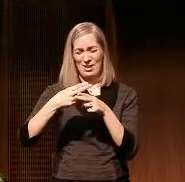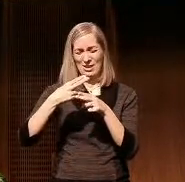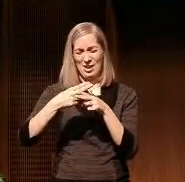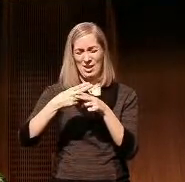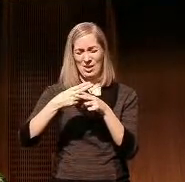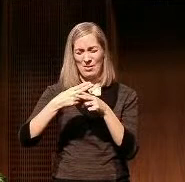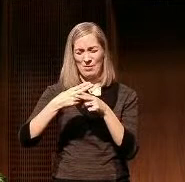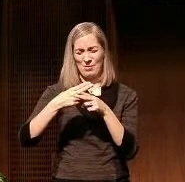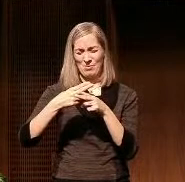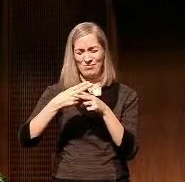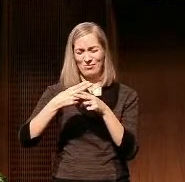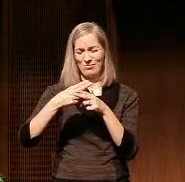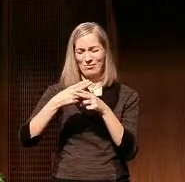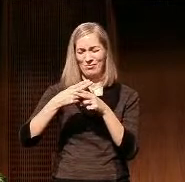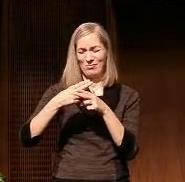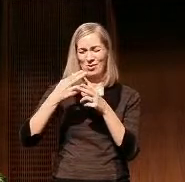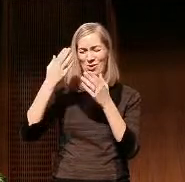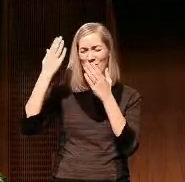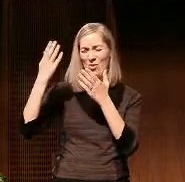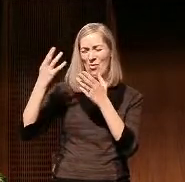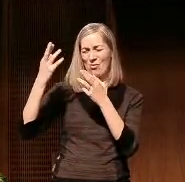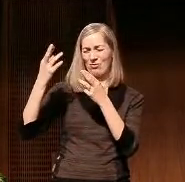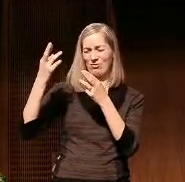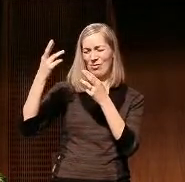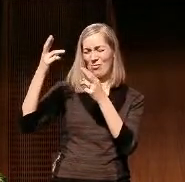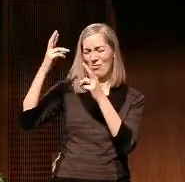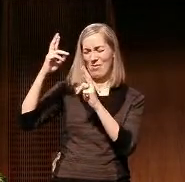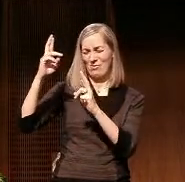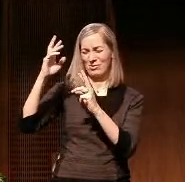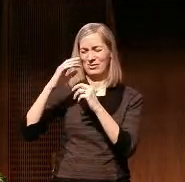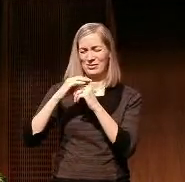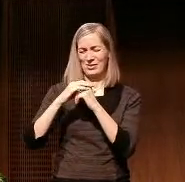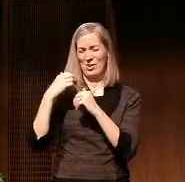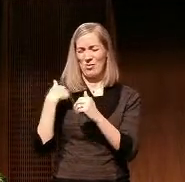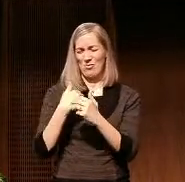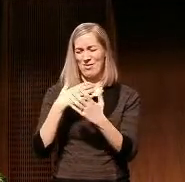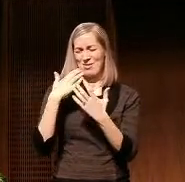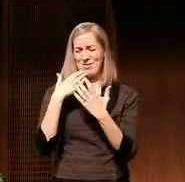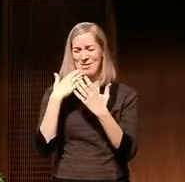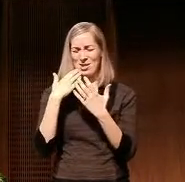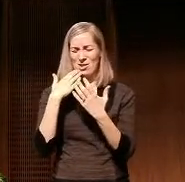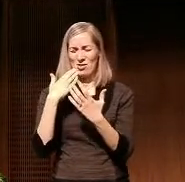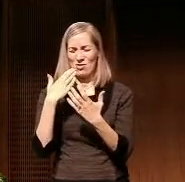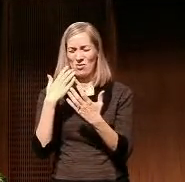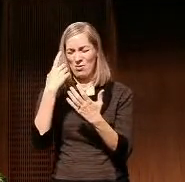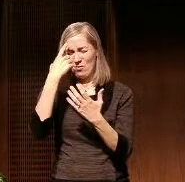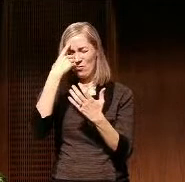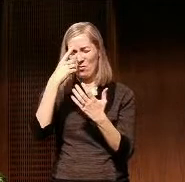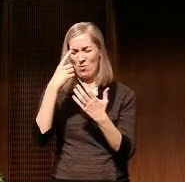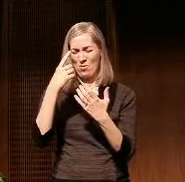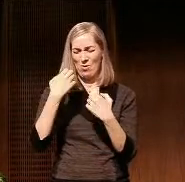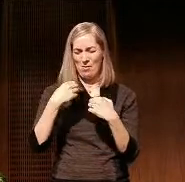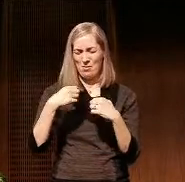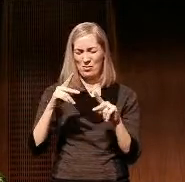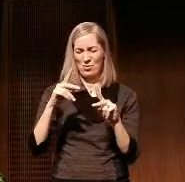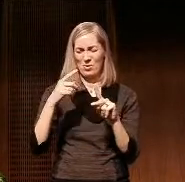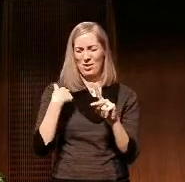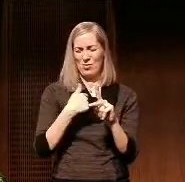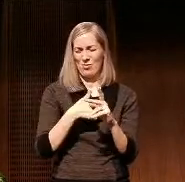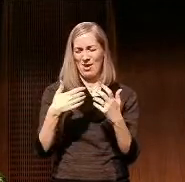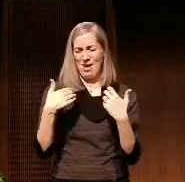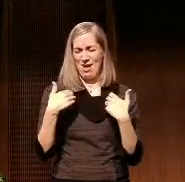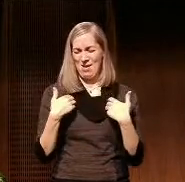Reverend are you, O God. And Father, we thank you for this privilege that we have